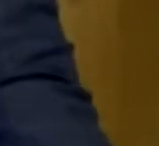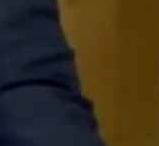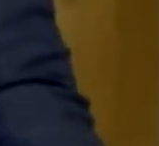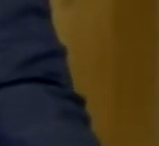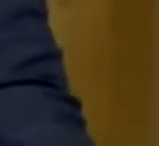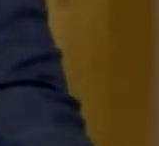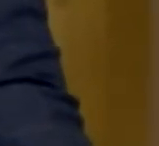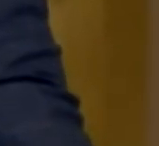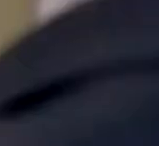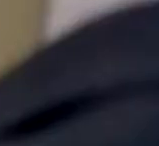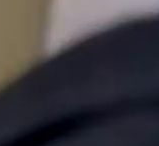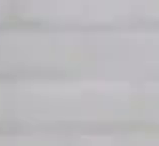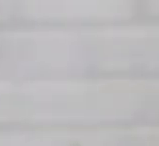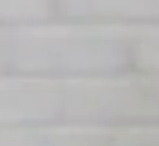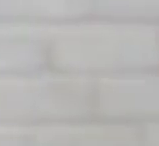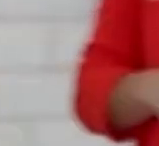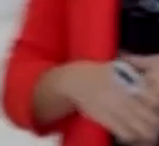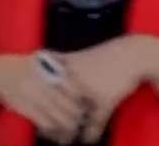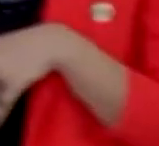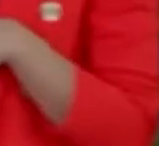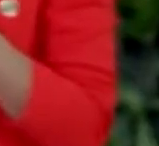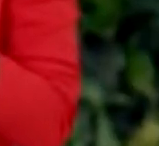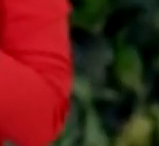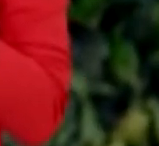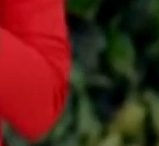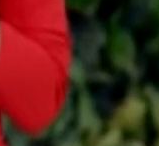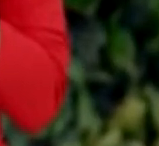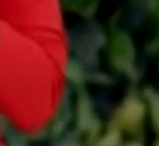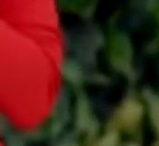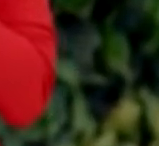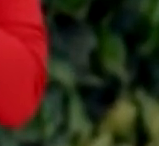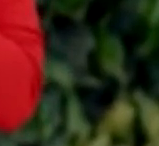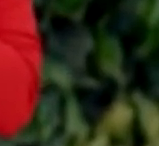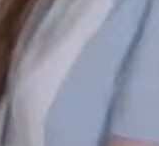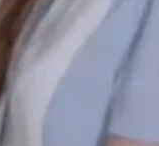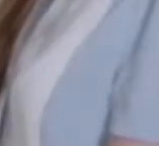Long time no see. My God.